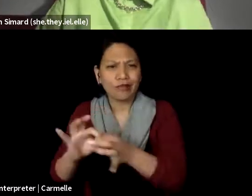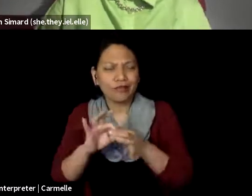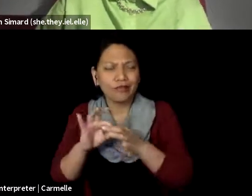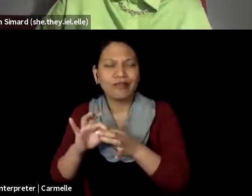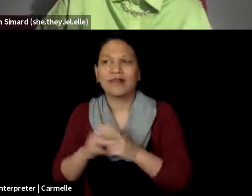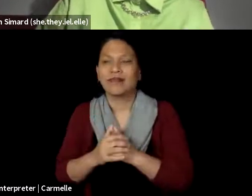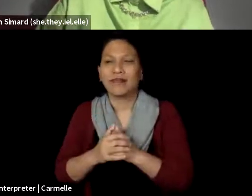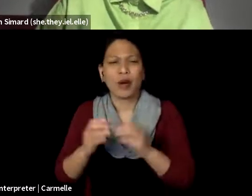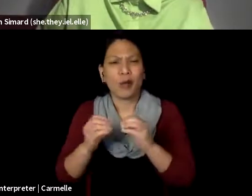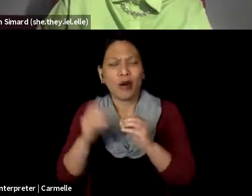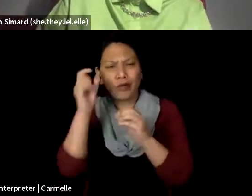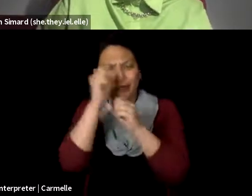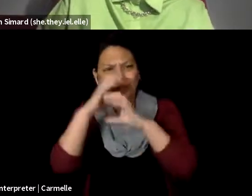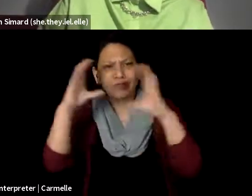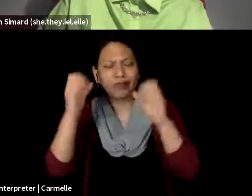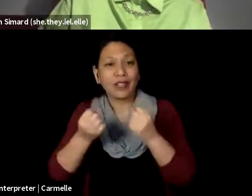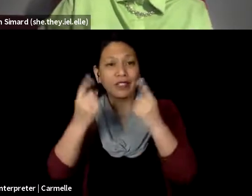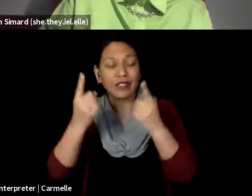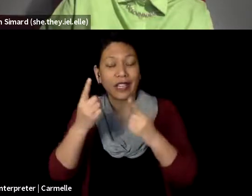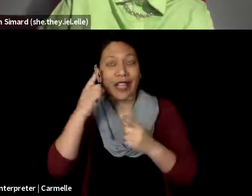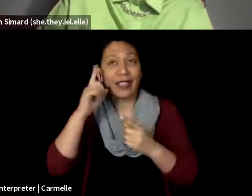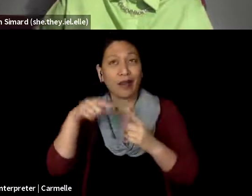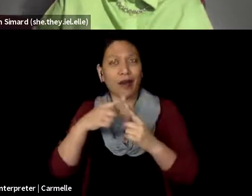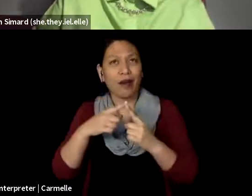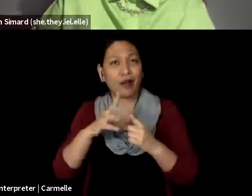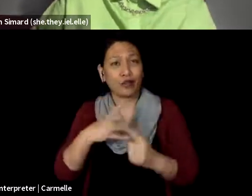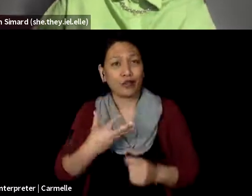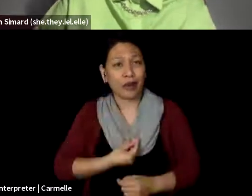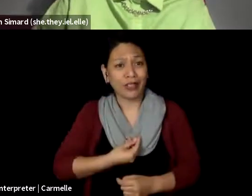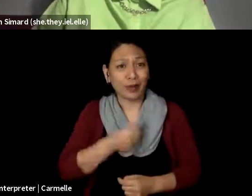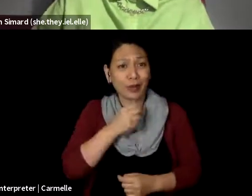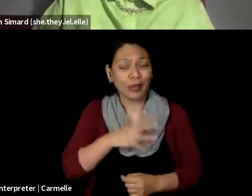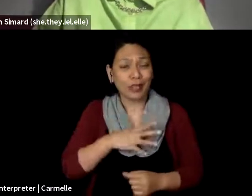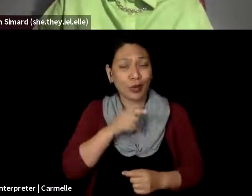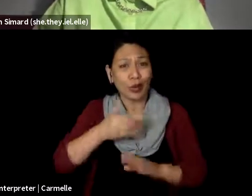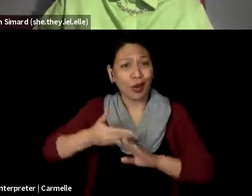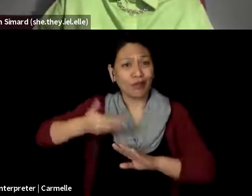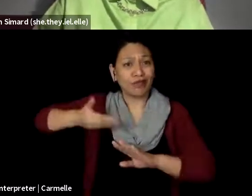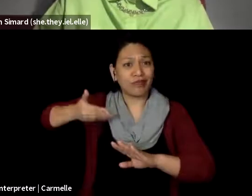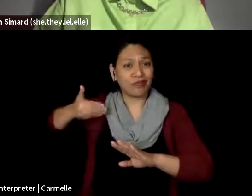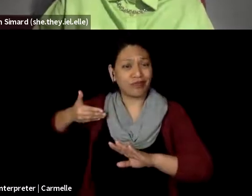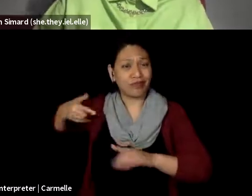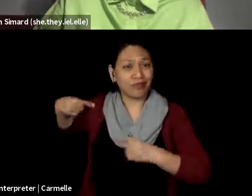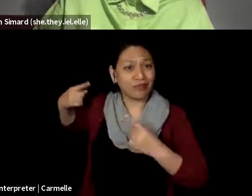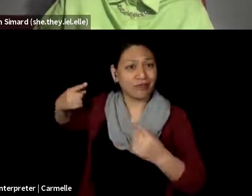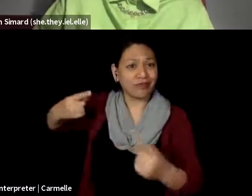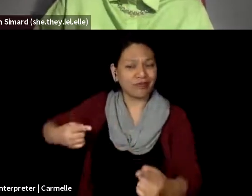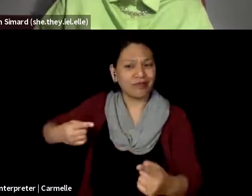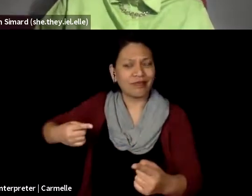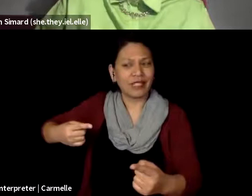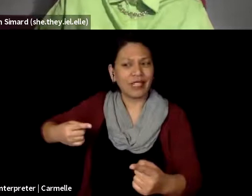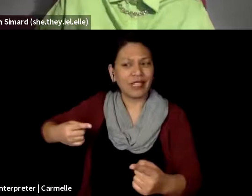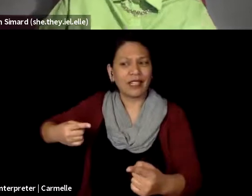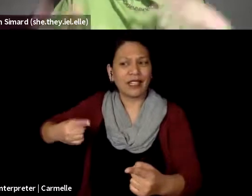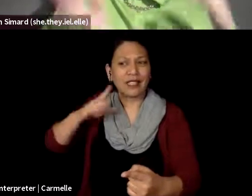Like, when I think of all of the trans women that came before me, really connecting with what I need right now,